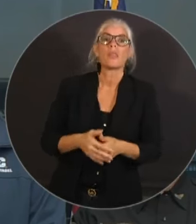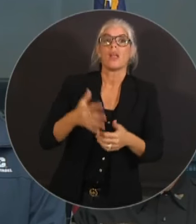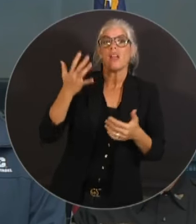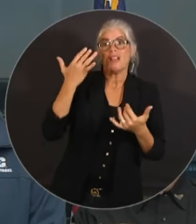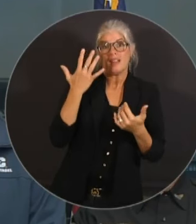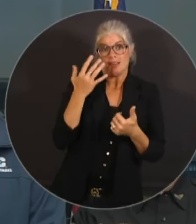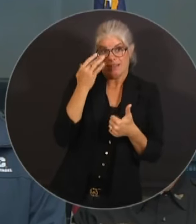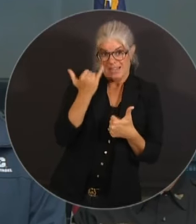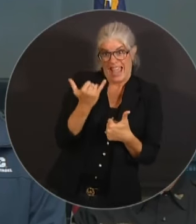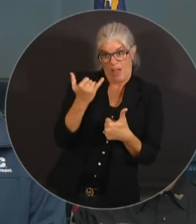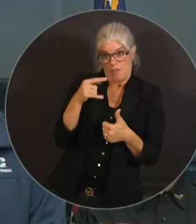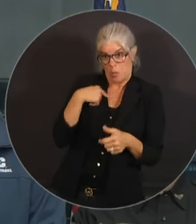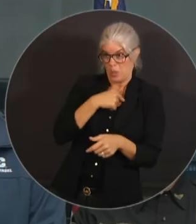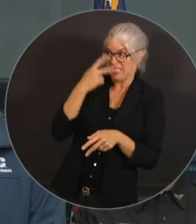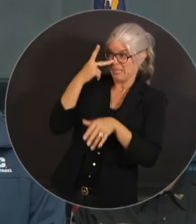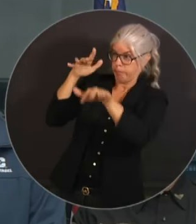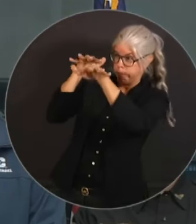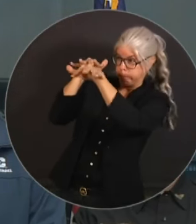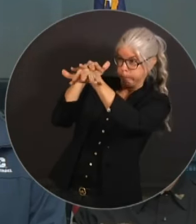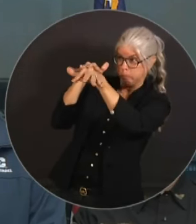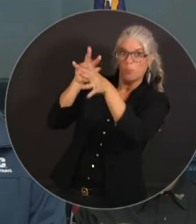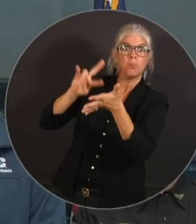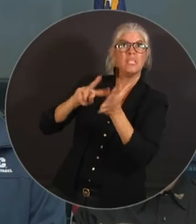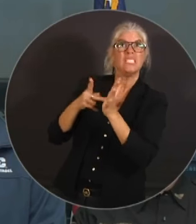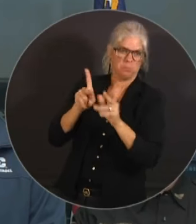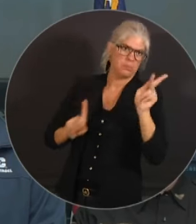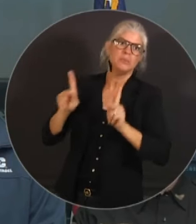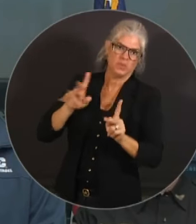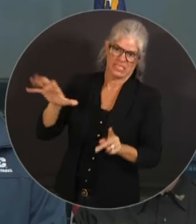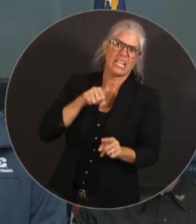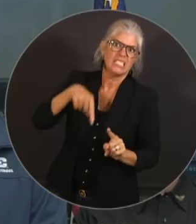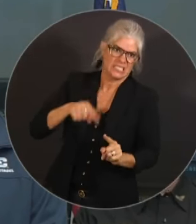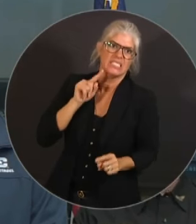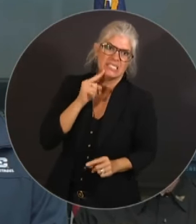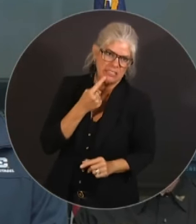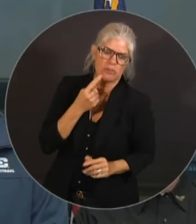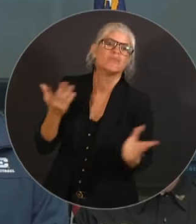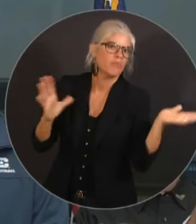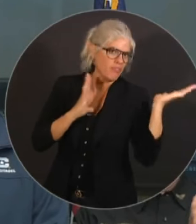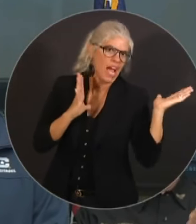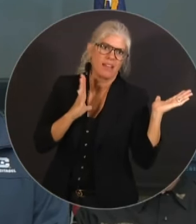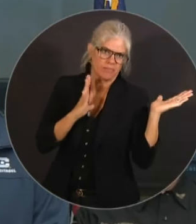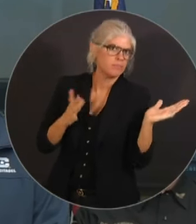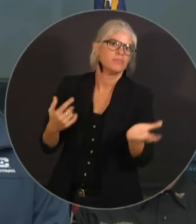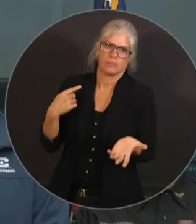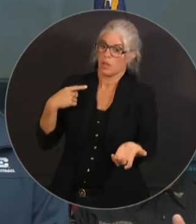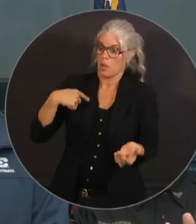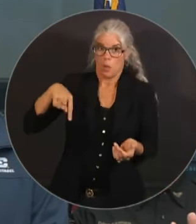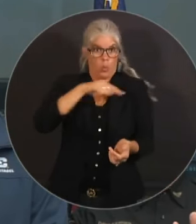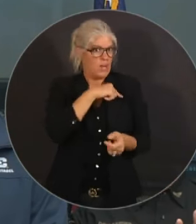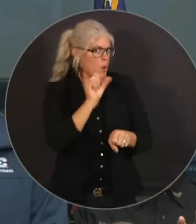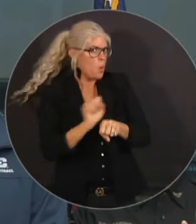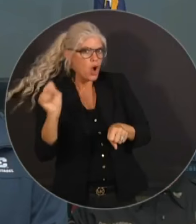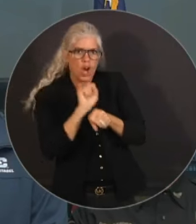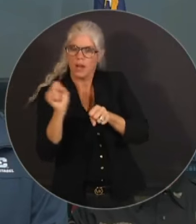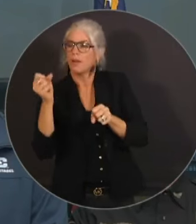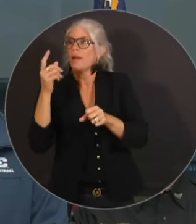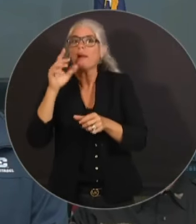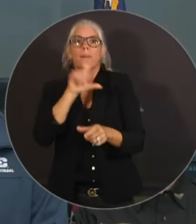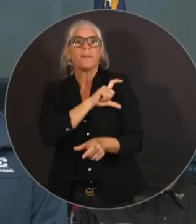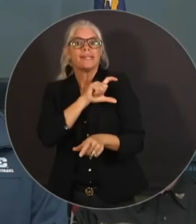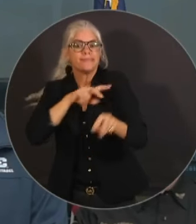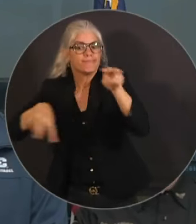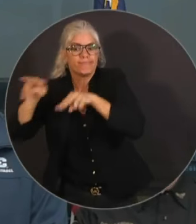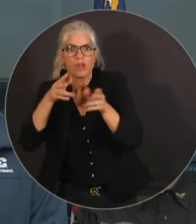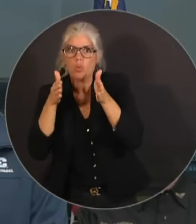it serious. But on the other, people just need to prepare for that. I mean, they're working really hard with the road rangers. They've opened the shoulders.